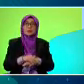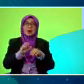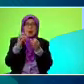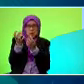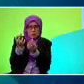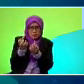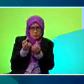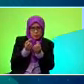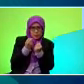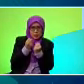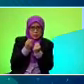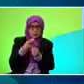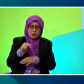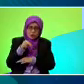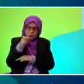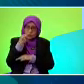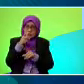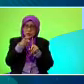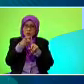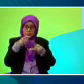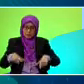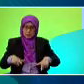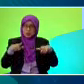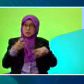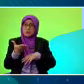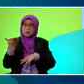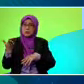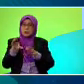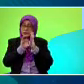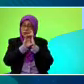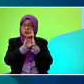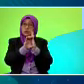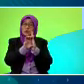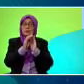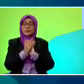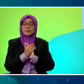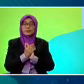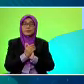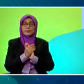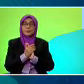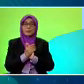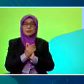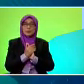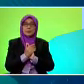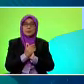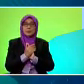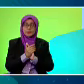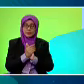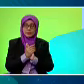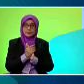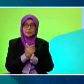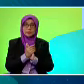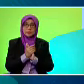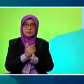from other living things. Examples of bacteria are spirillum, which look